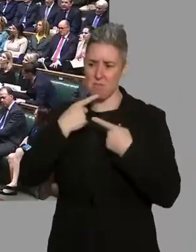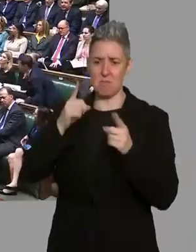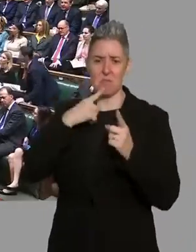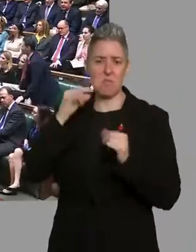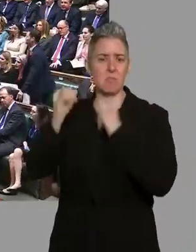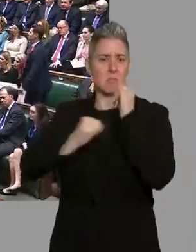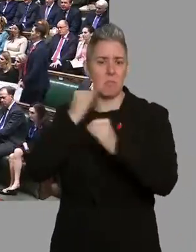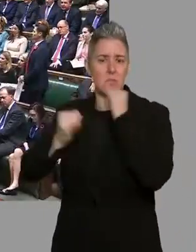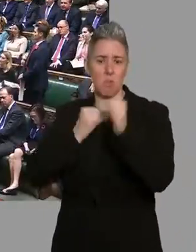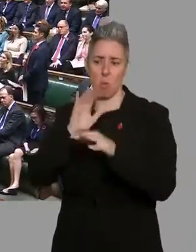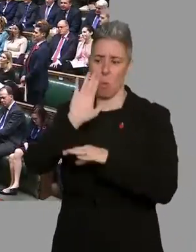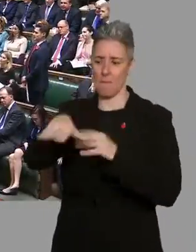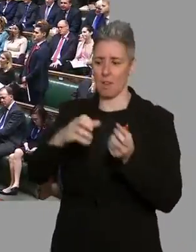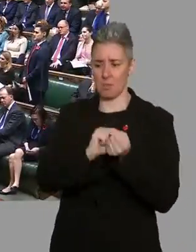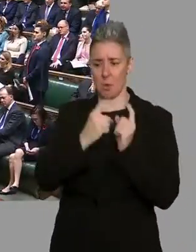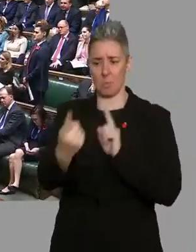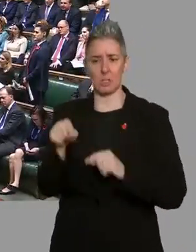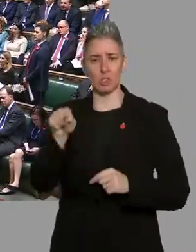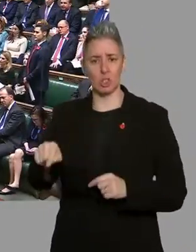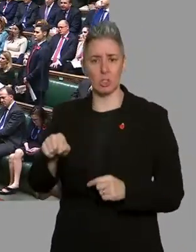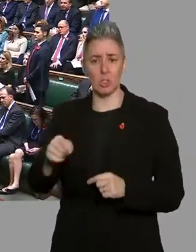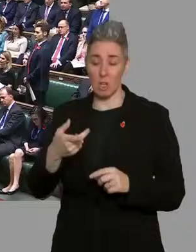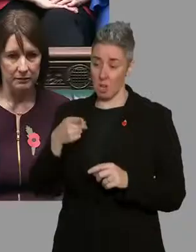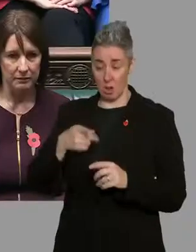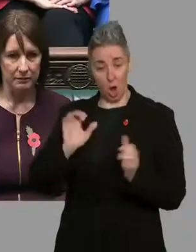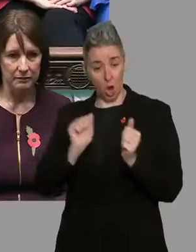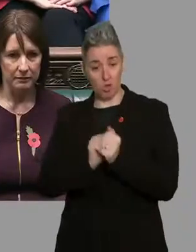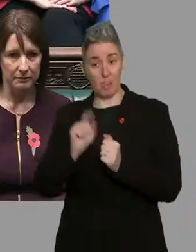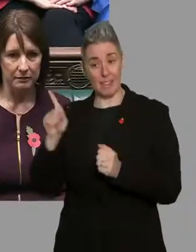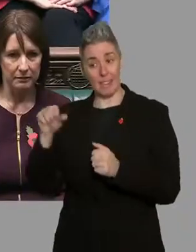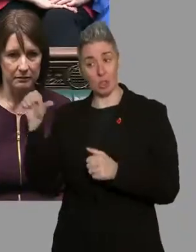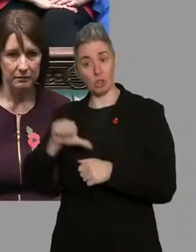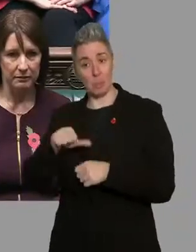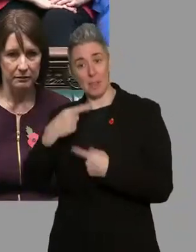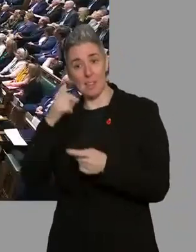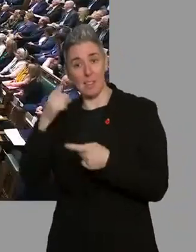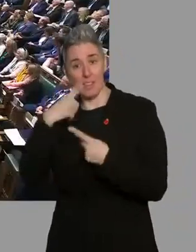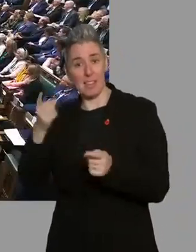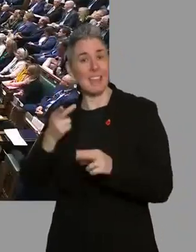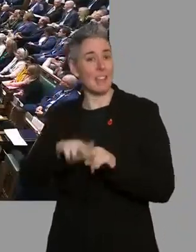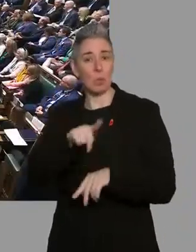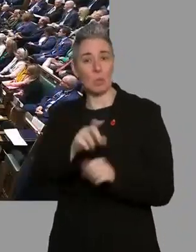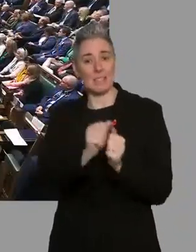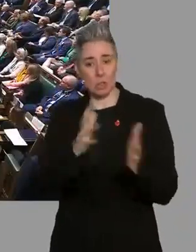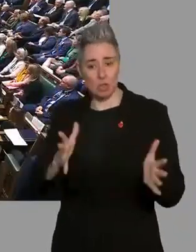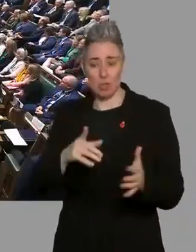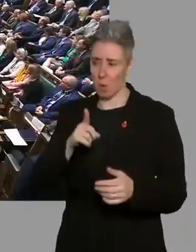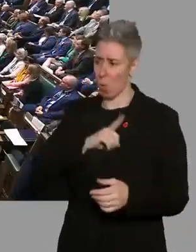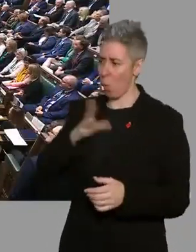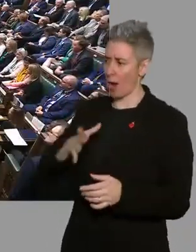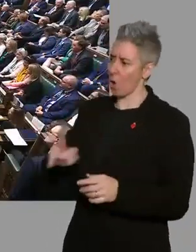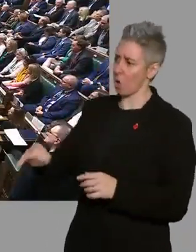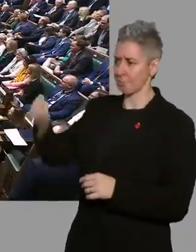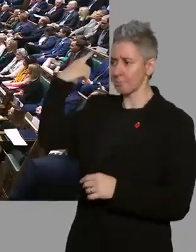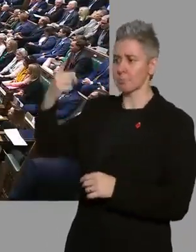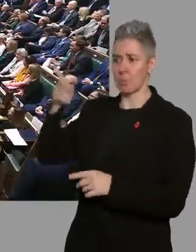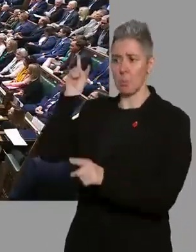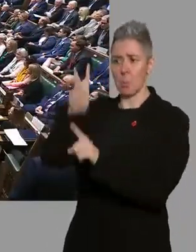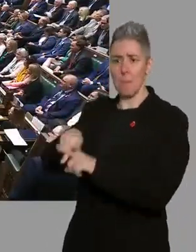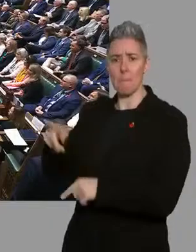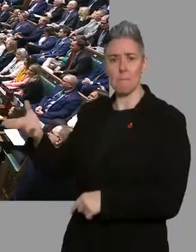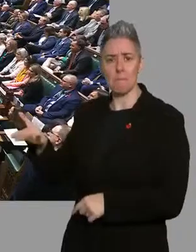Prime Minister. No, I don't. John Slinger. Thank